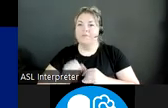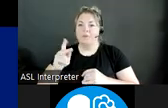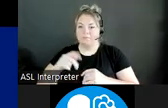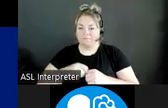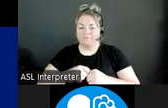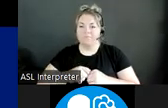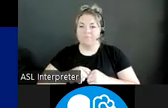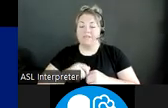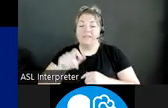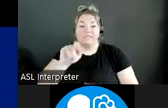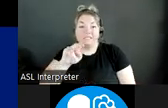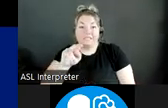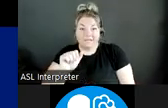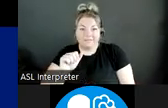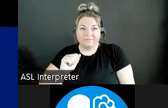Okay. Tina.